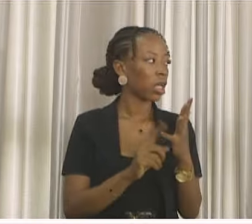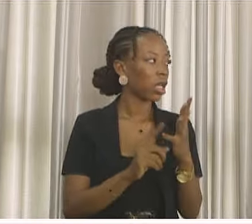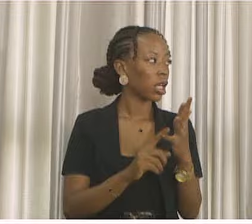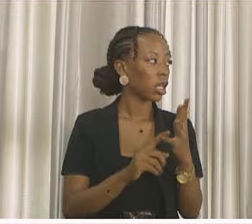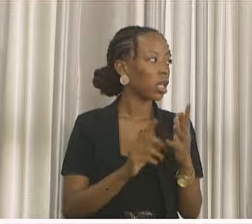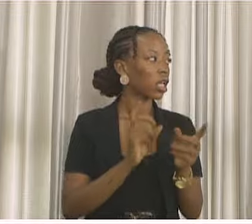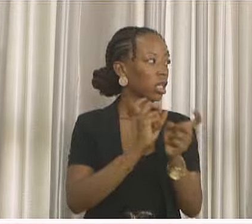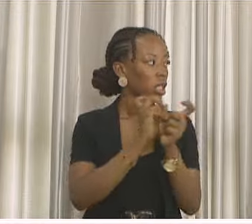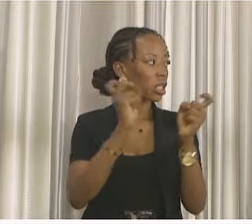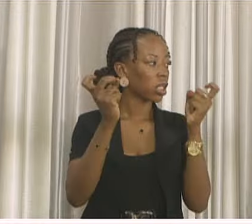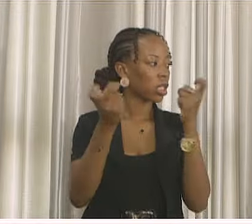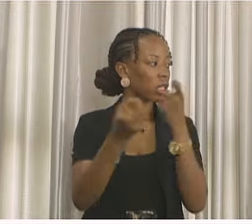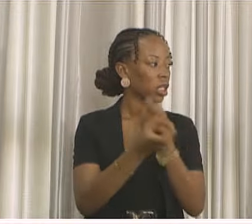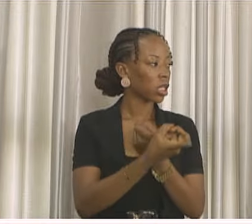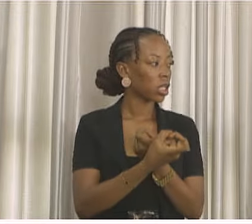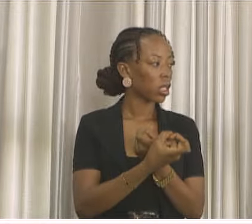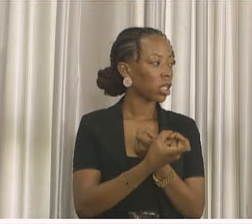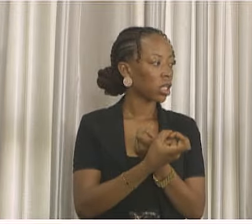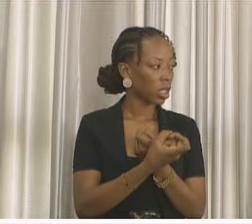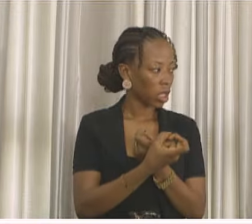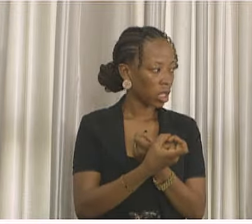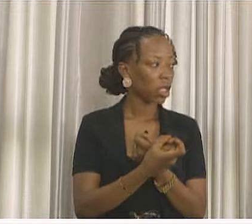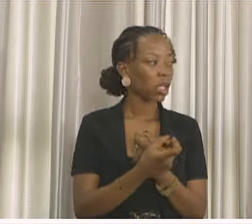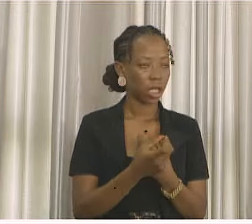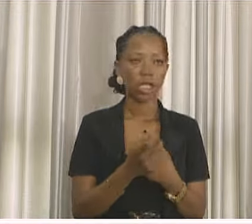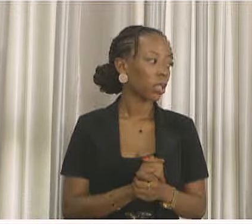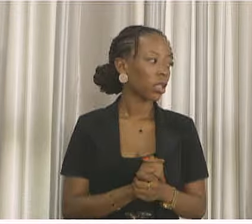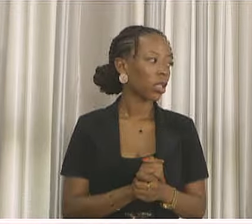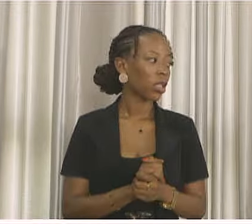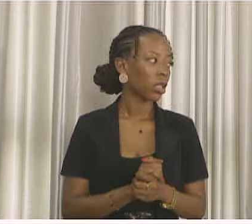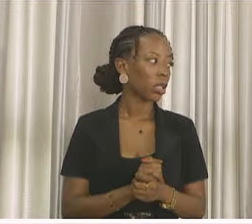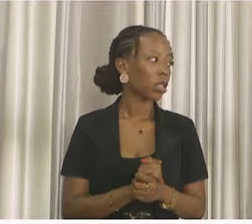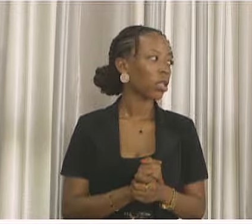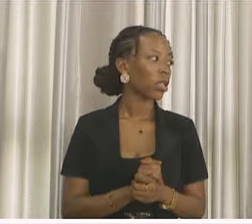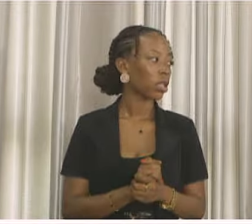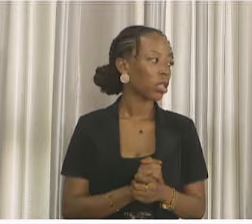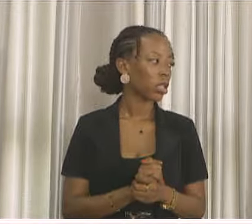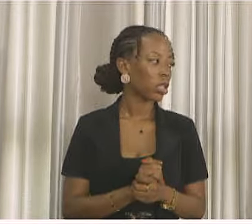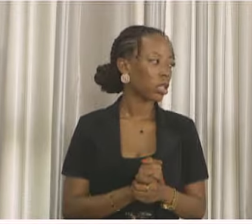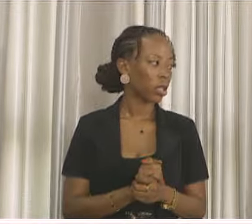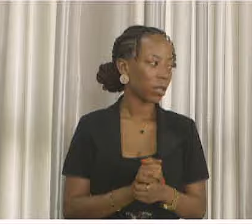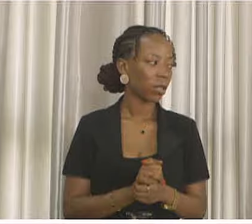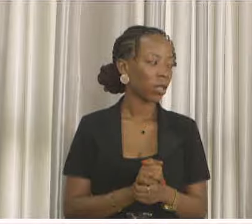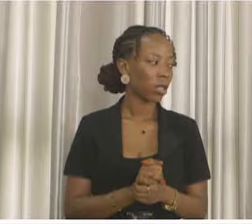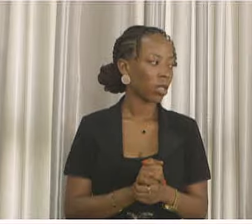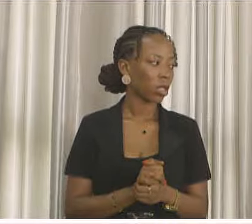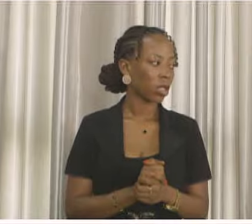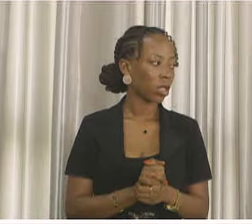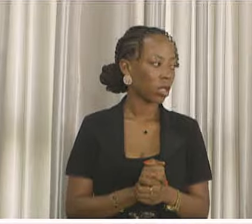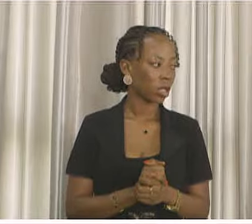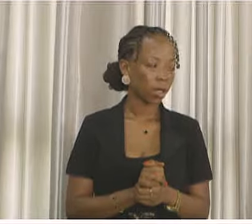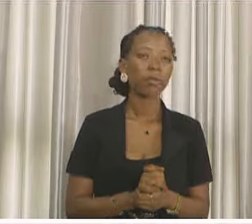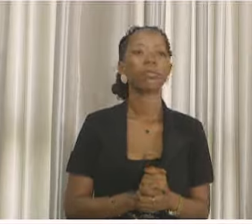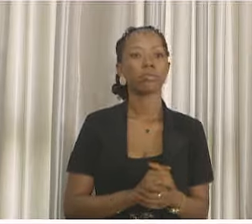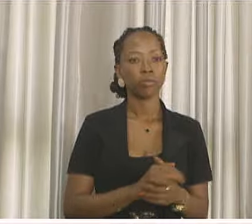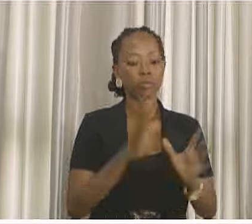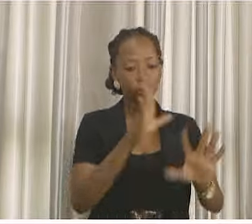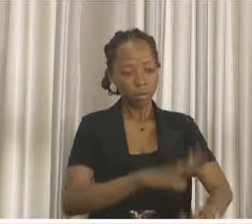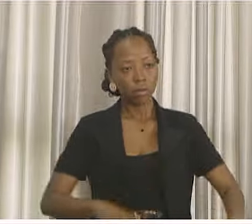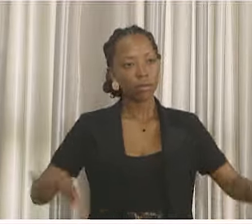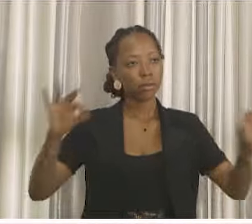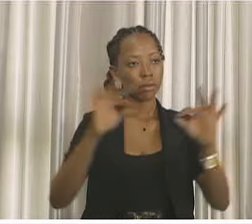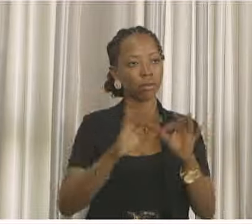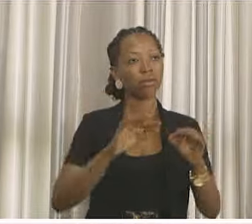transforming the public sector architecture. That's right. The flagship, the one winner, the major